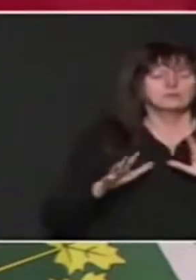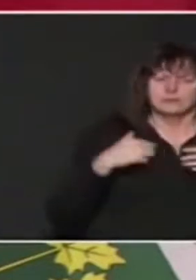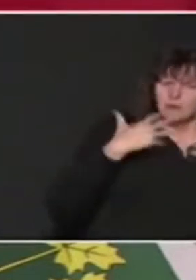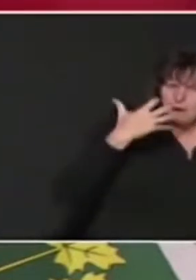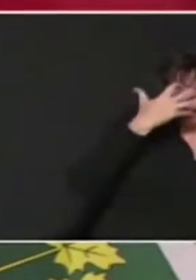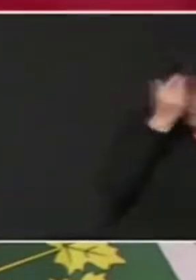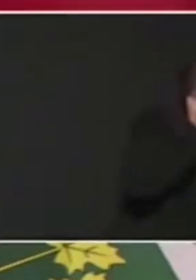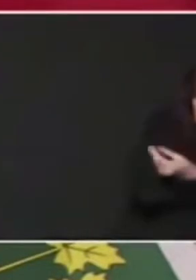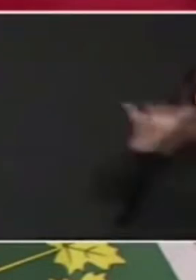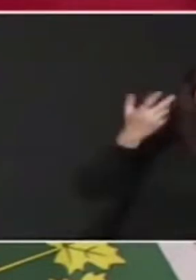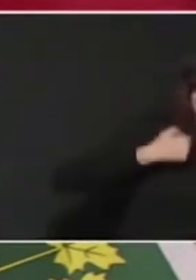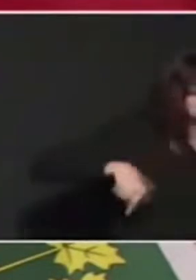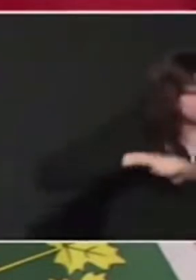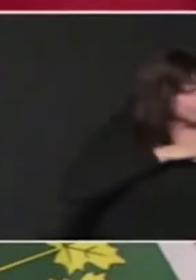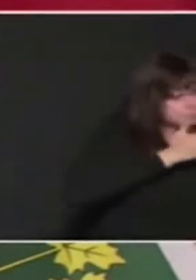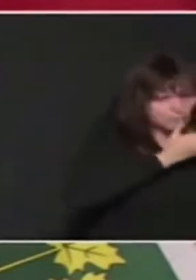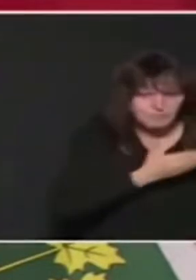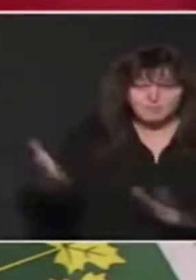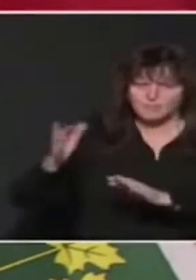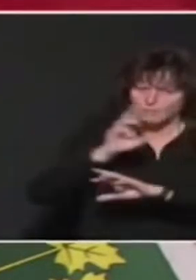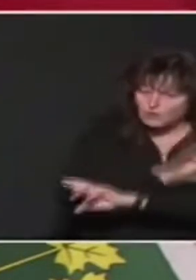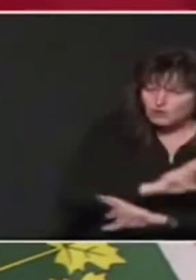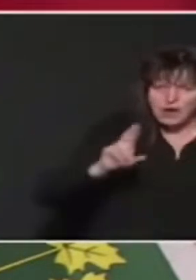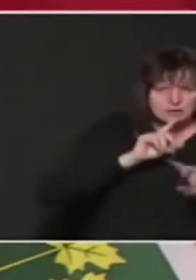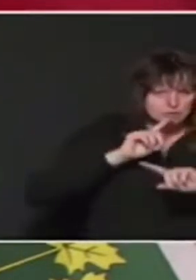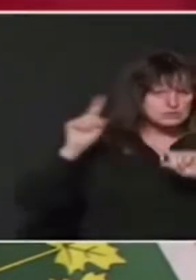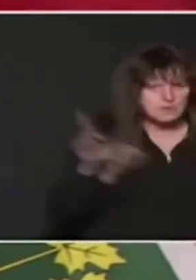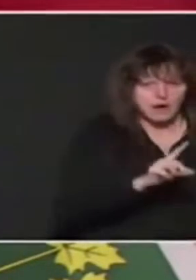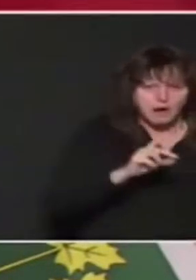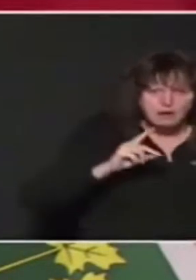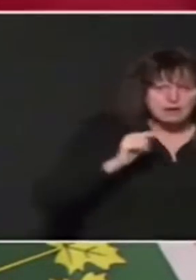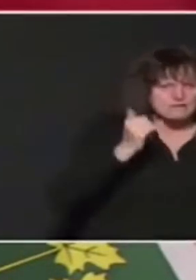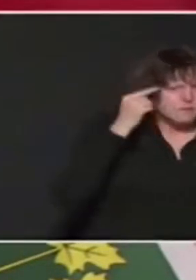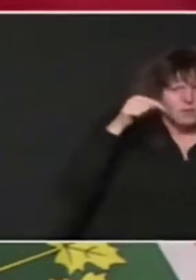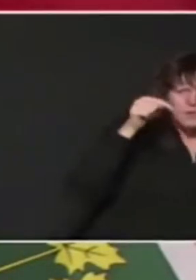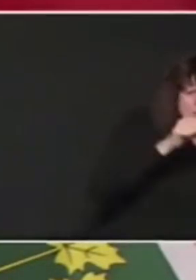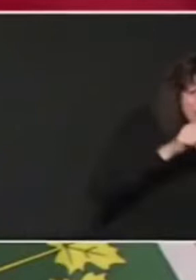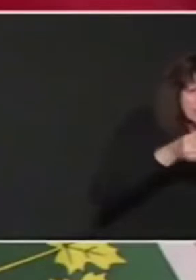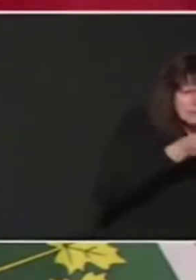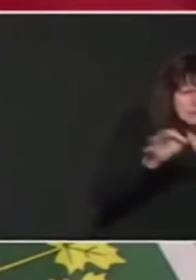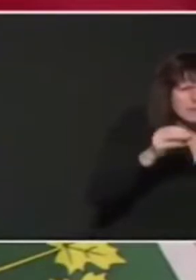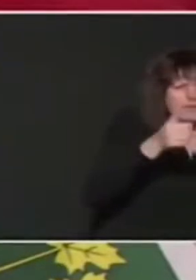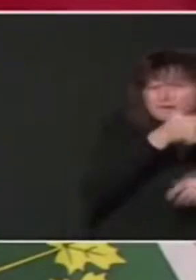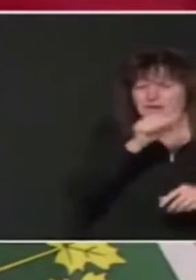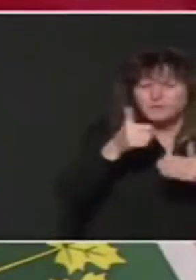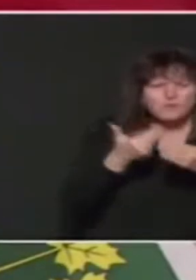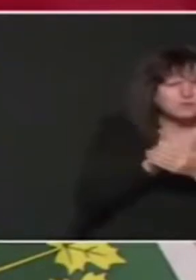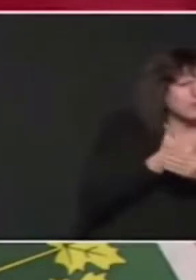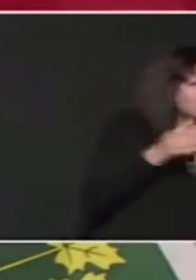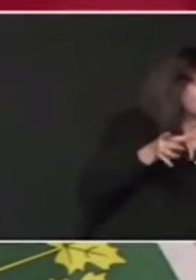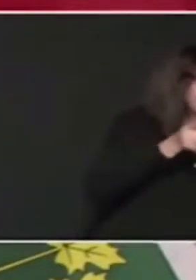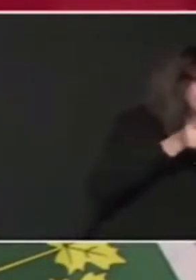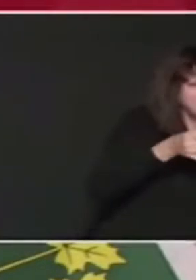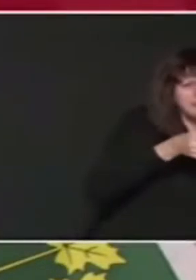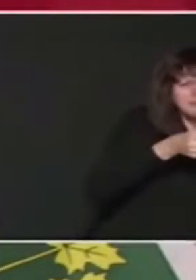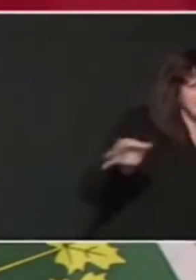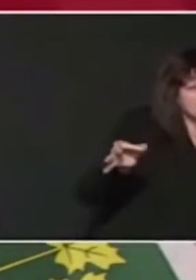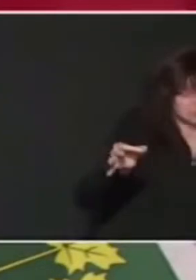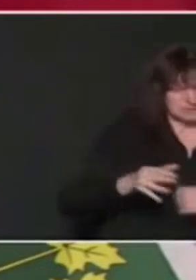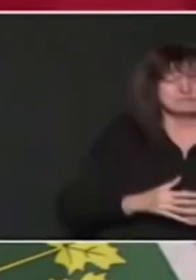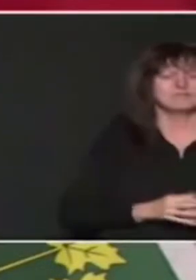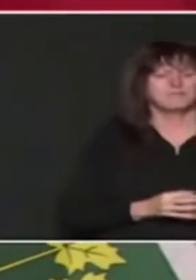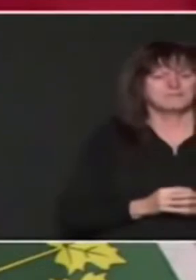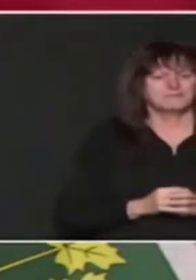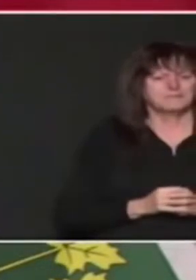and ready to respond to this or any other new variant. The Ontario COVID-19 Genomic